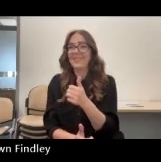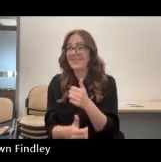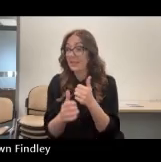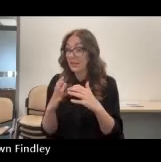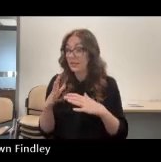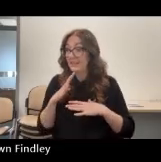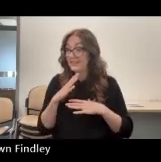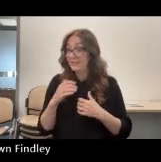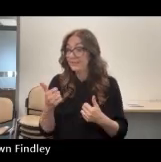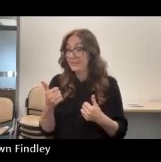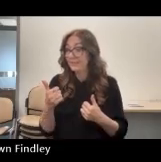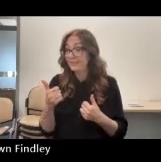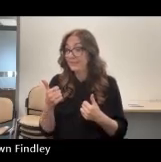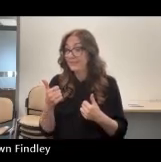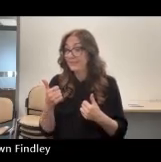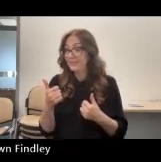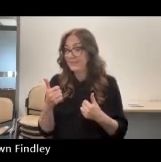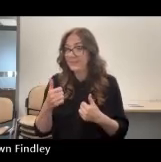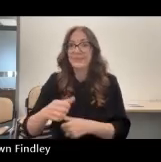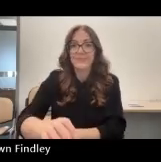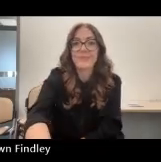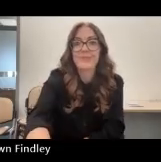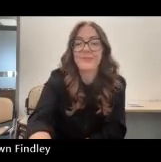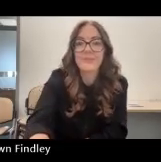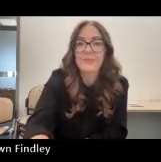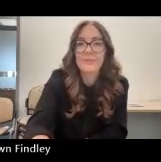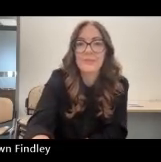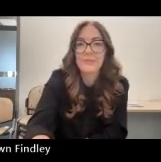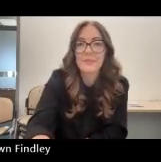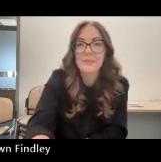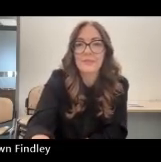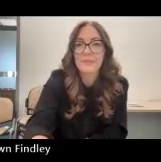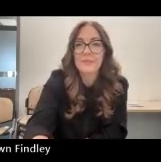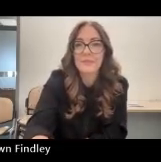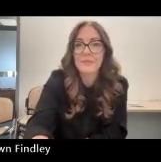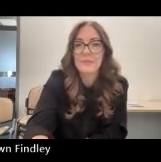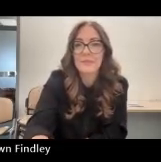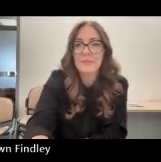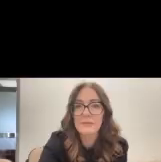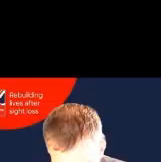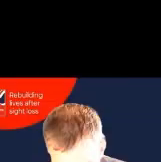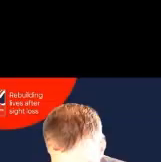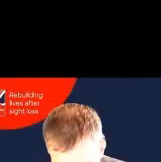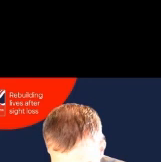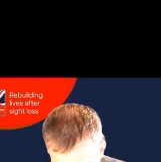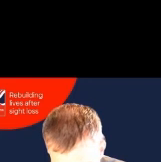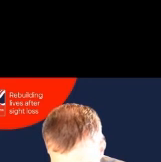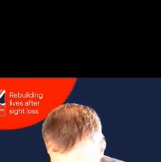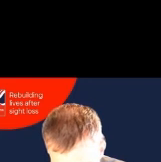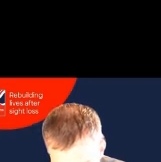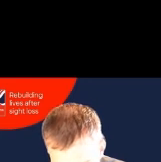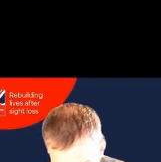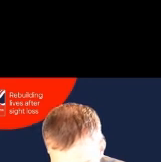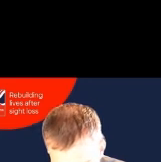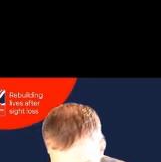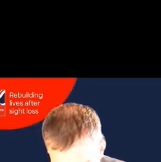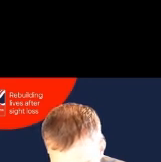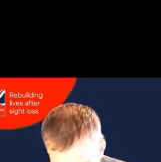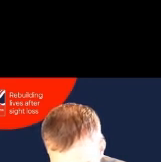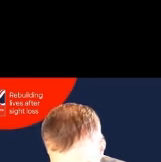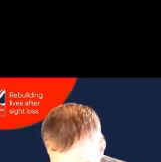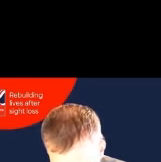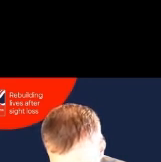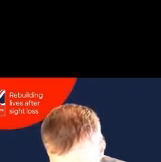that's the main things you can do in display. There are other menu options. I'm not planning to go through all of them today because it will take